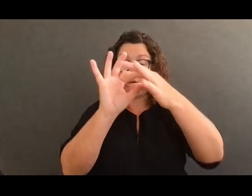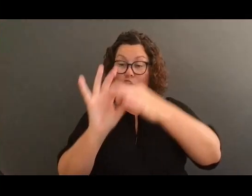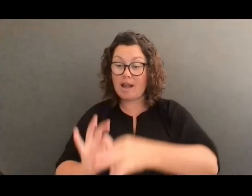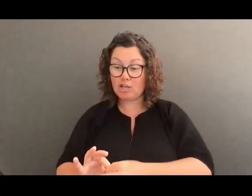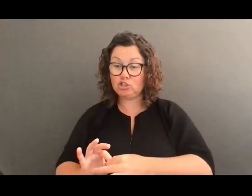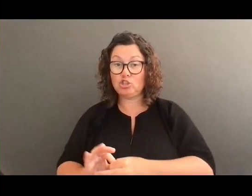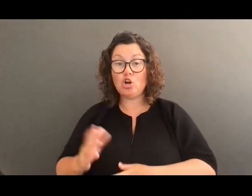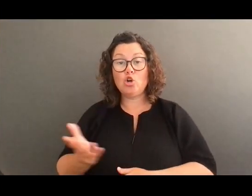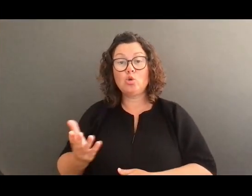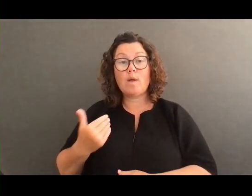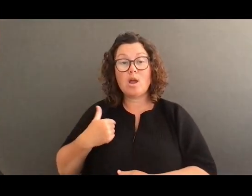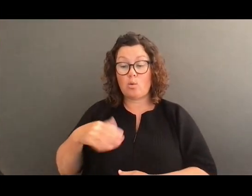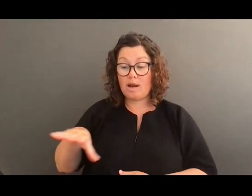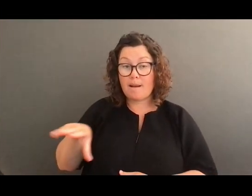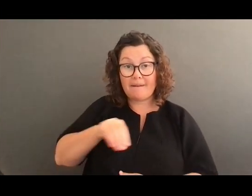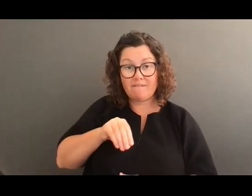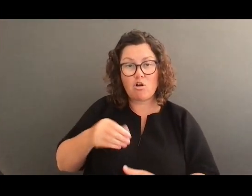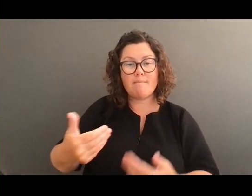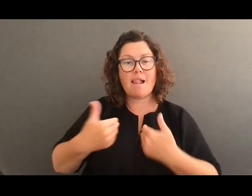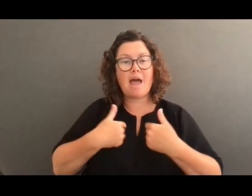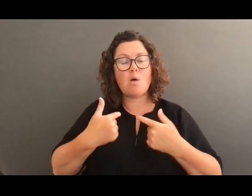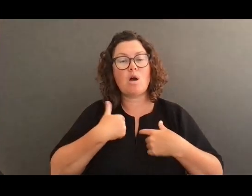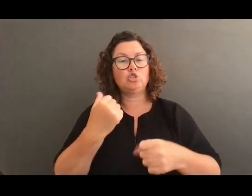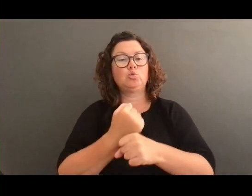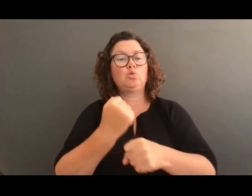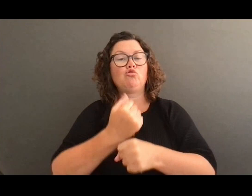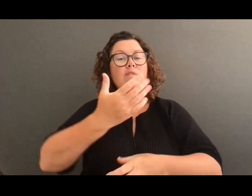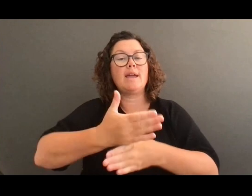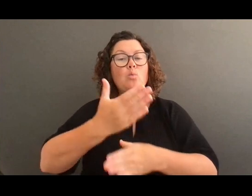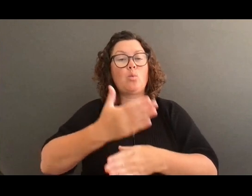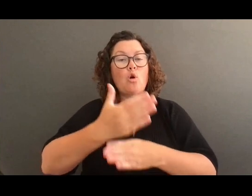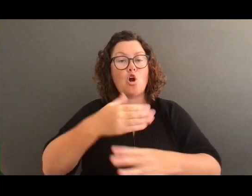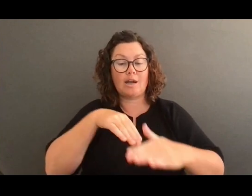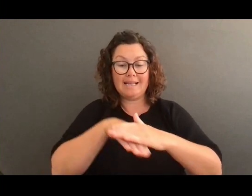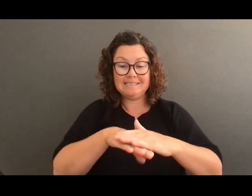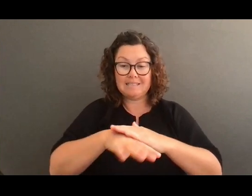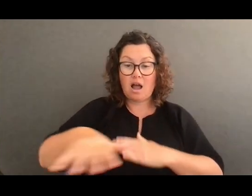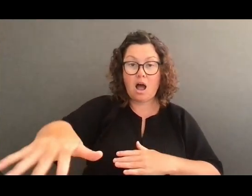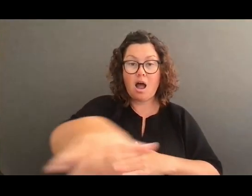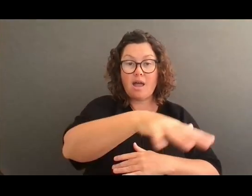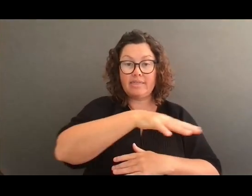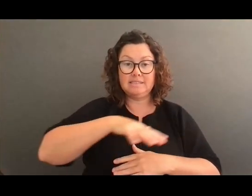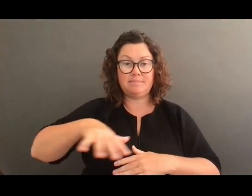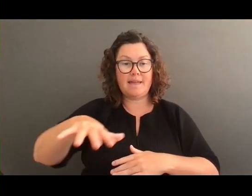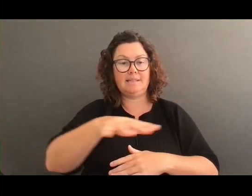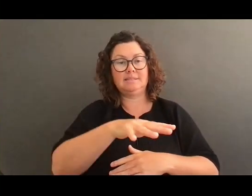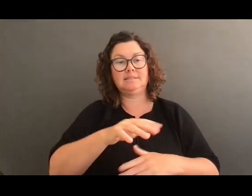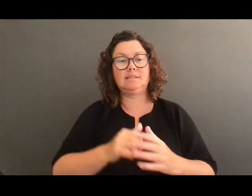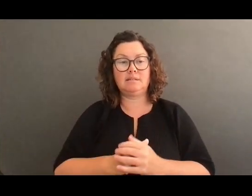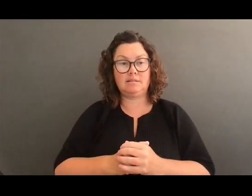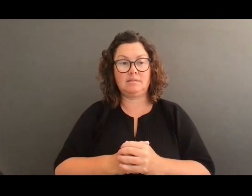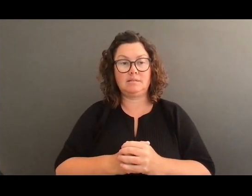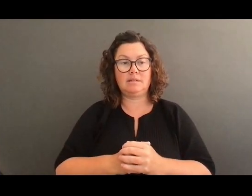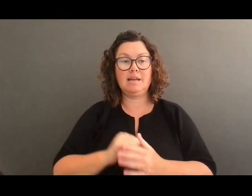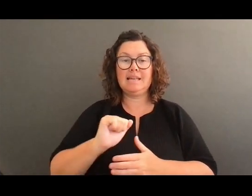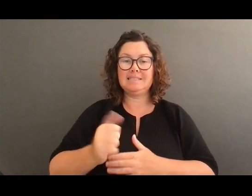work inside the space. So in terms of creating a framework to operate within, that's the framework. It is an ancestral one.